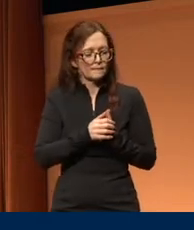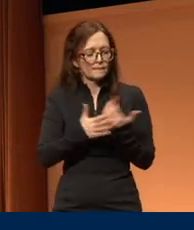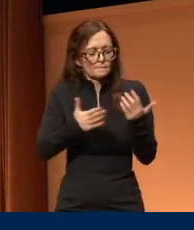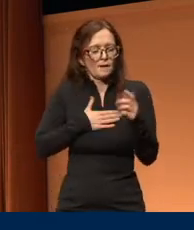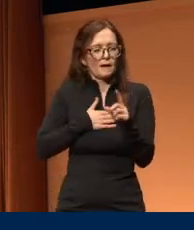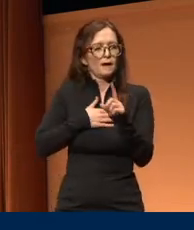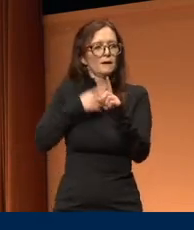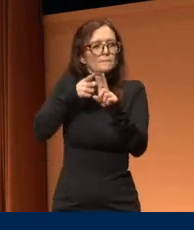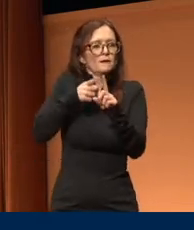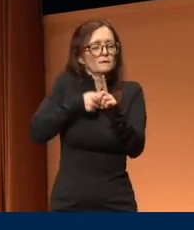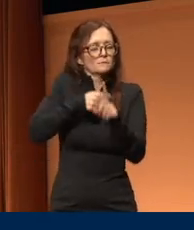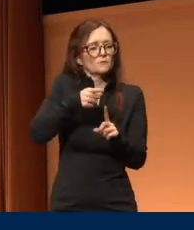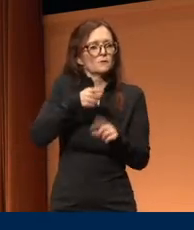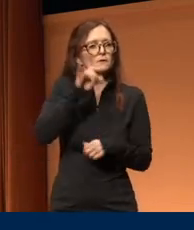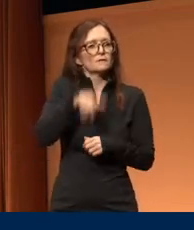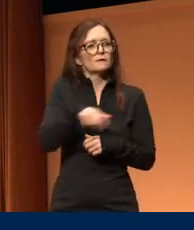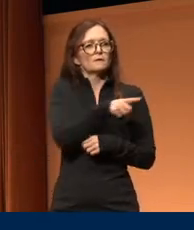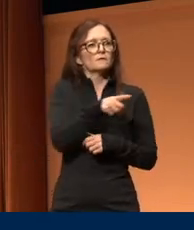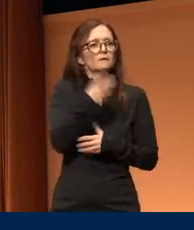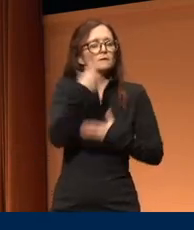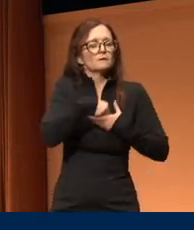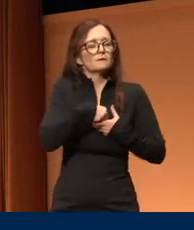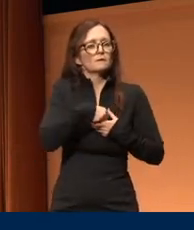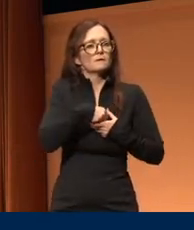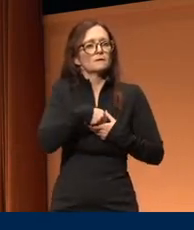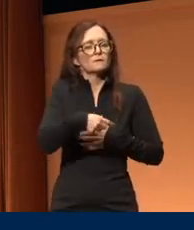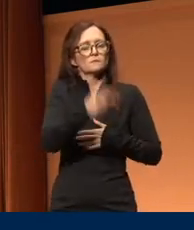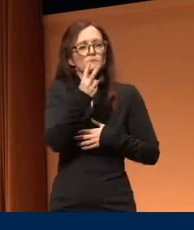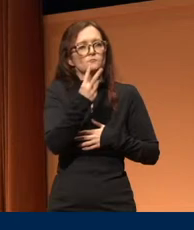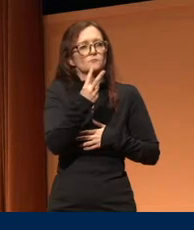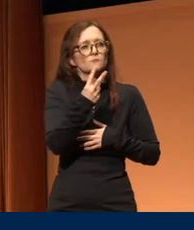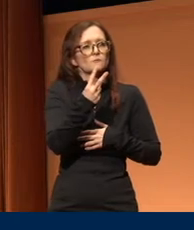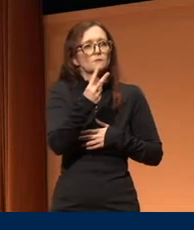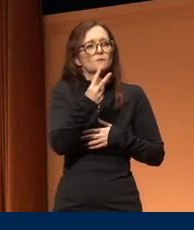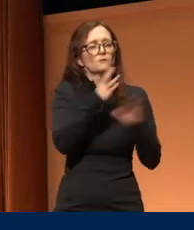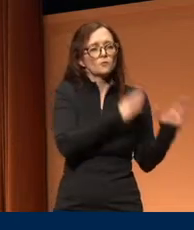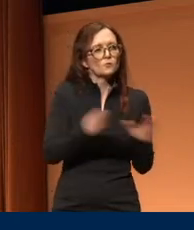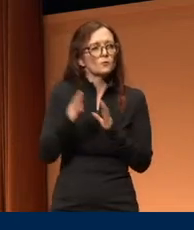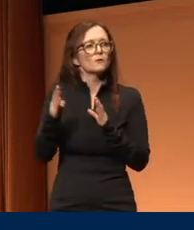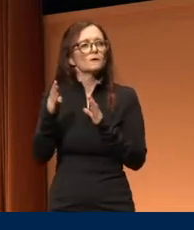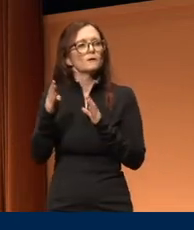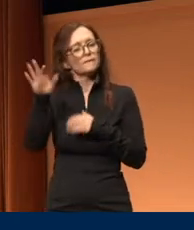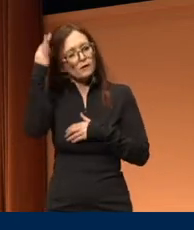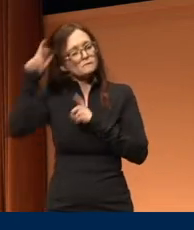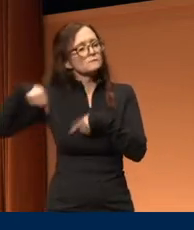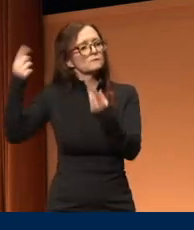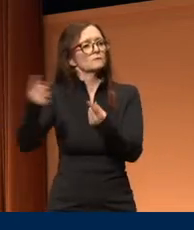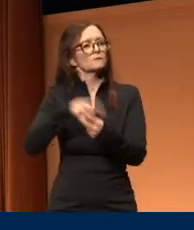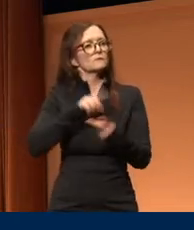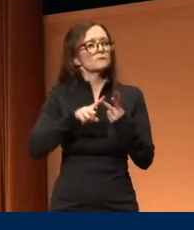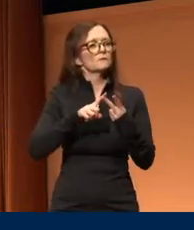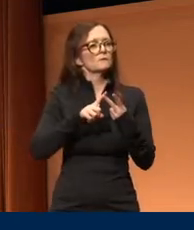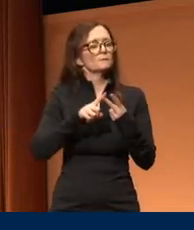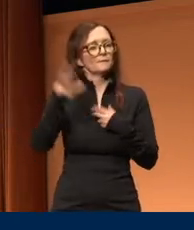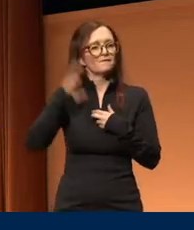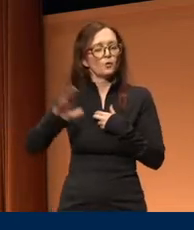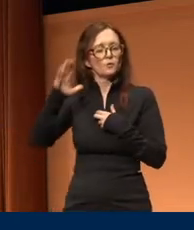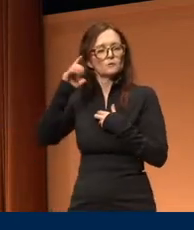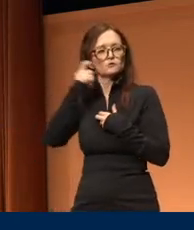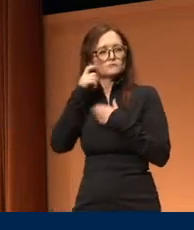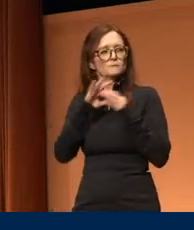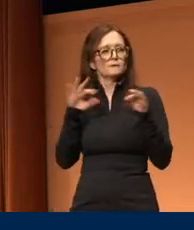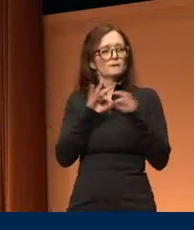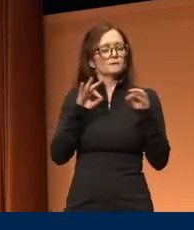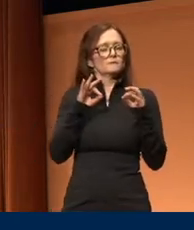main empirical terrain consists of the two citizens' assemblies organized in France thus far, the previously mentioned